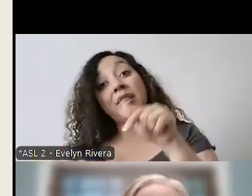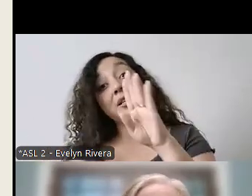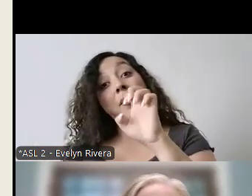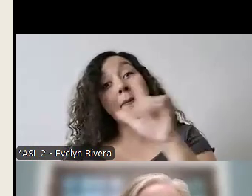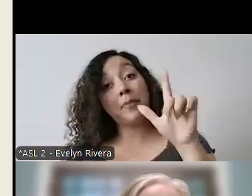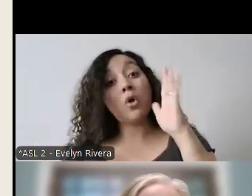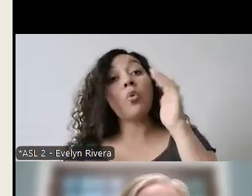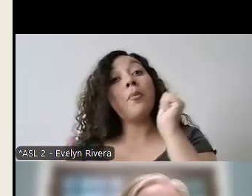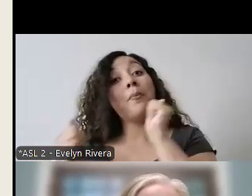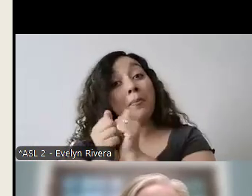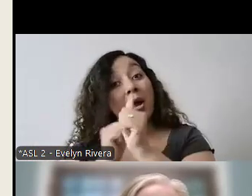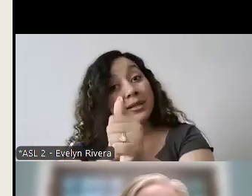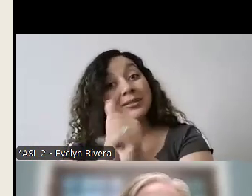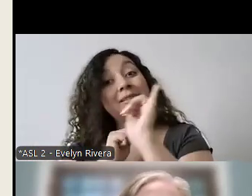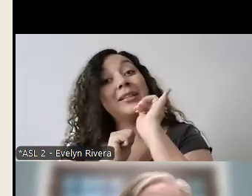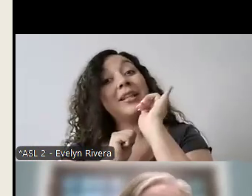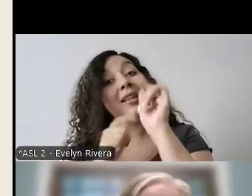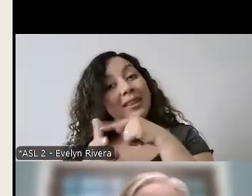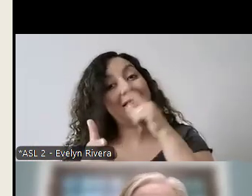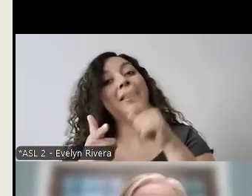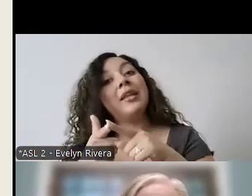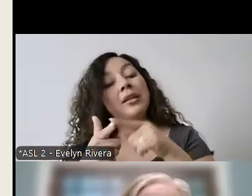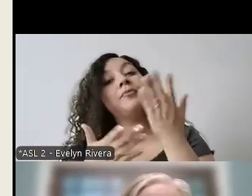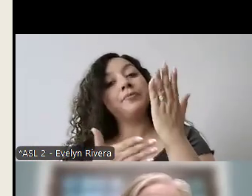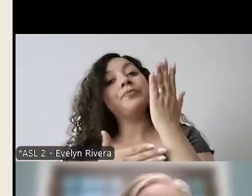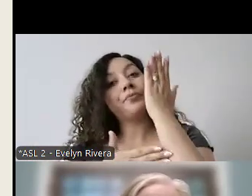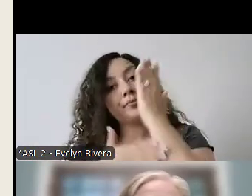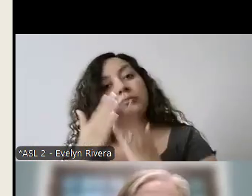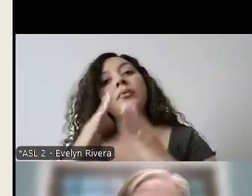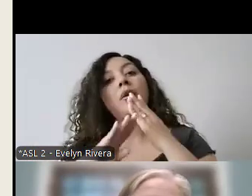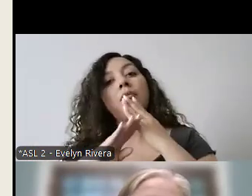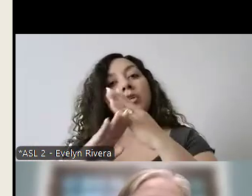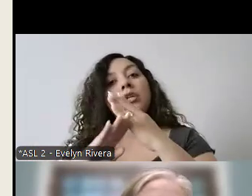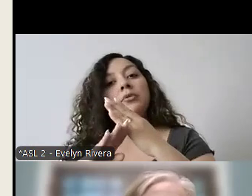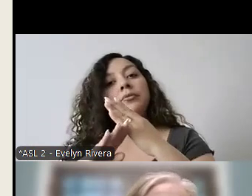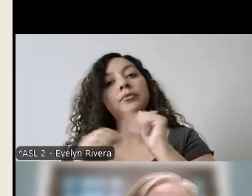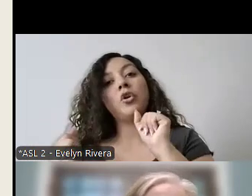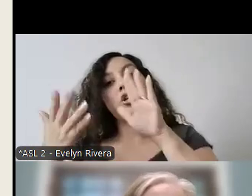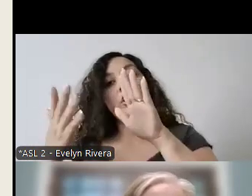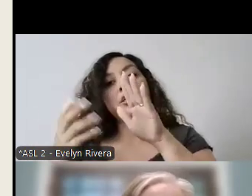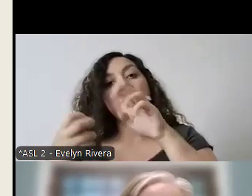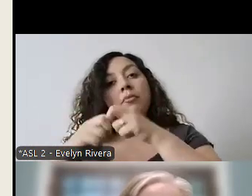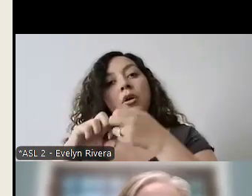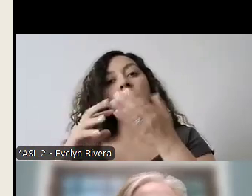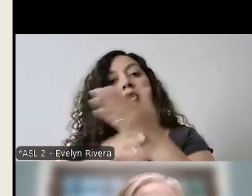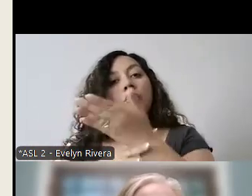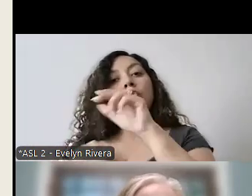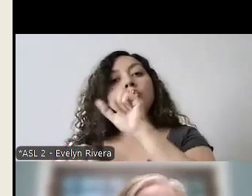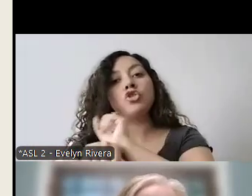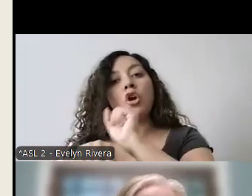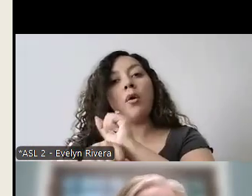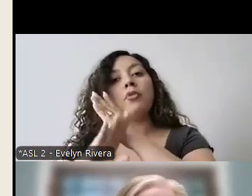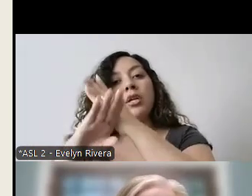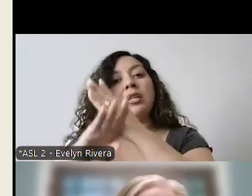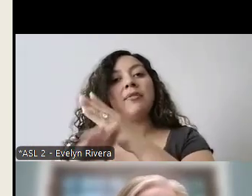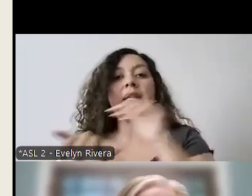pass, would at least partially protect or address the issue through that job protected leave. Next